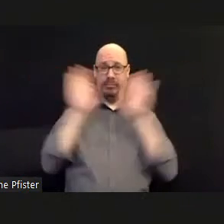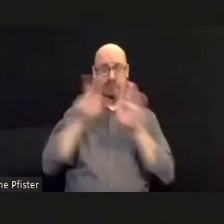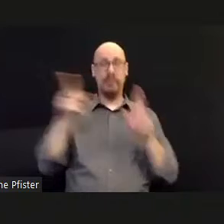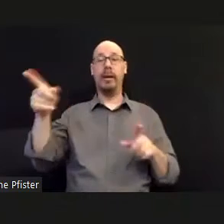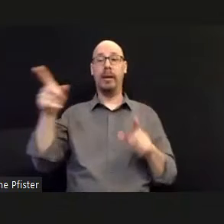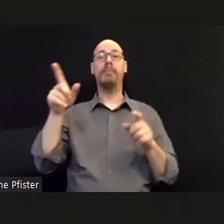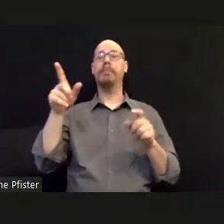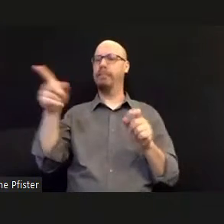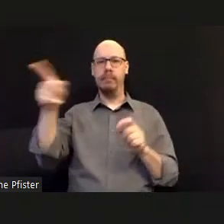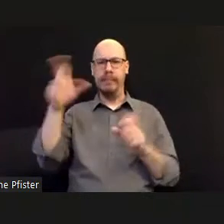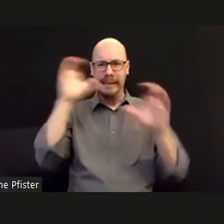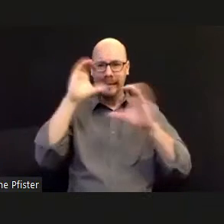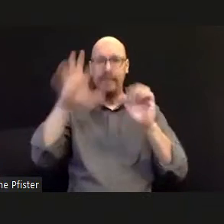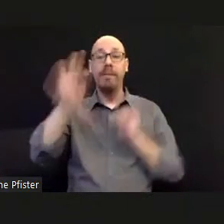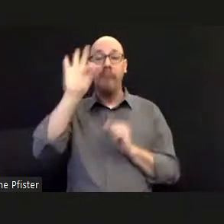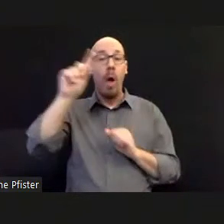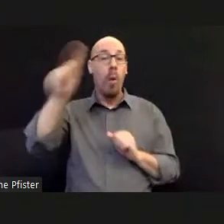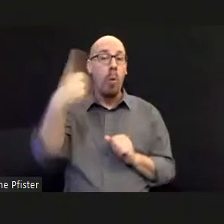workers to